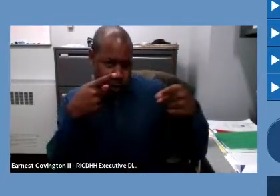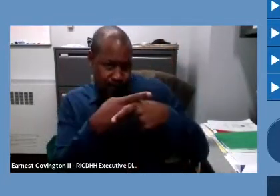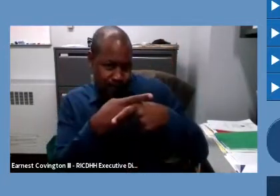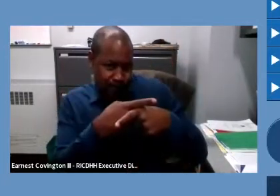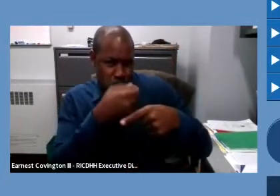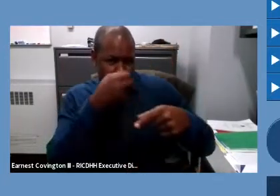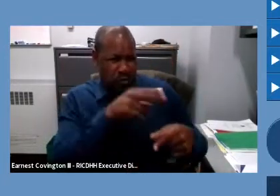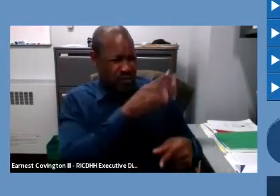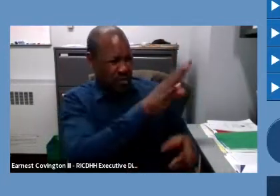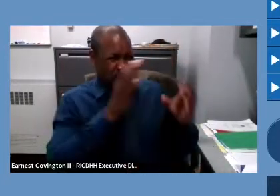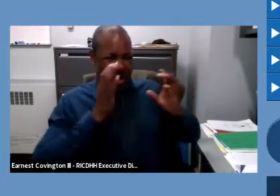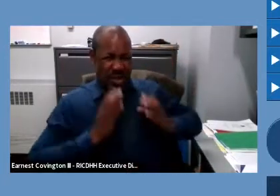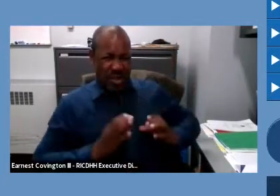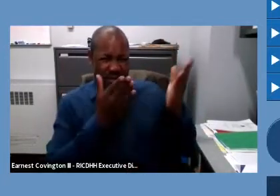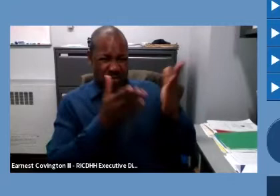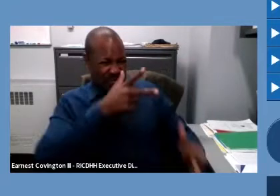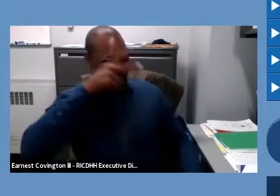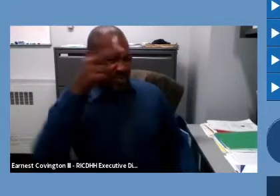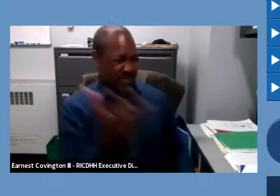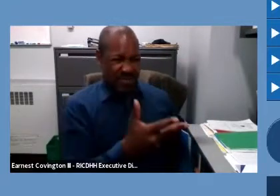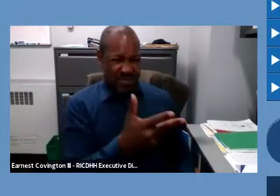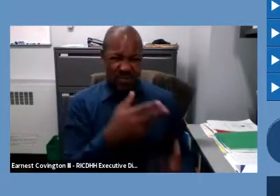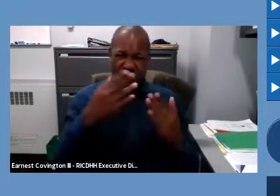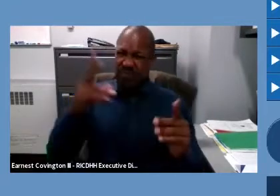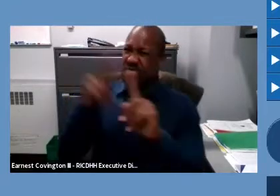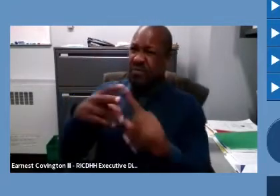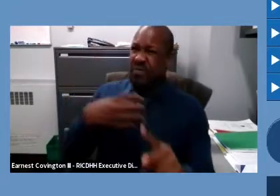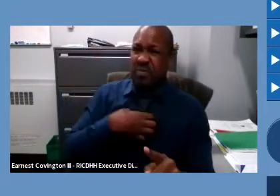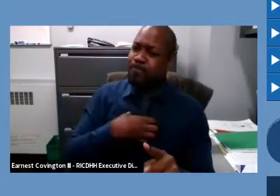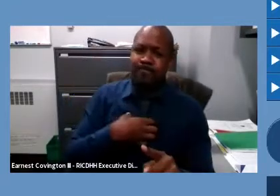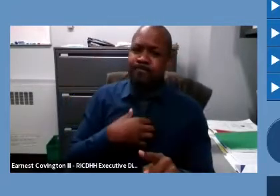thing the Department of Health will accept a complaint about.